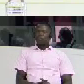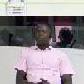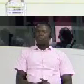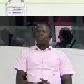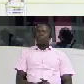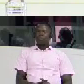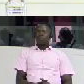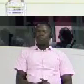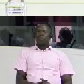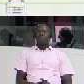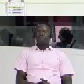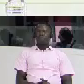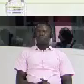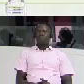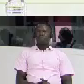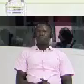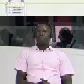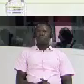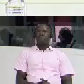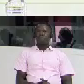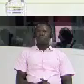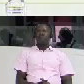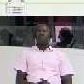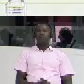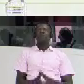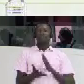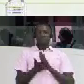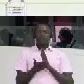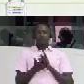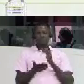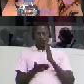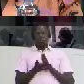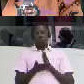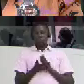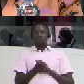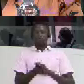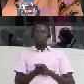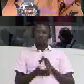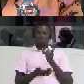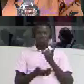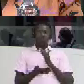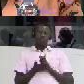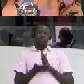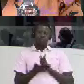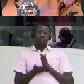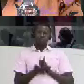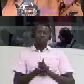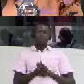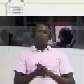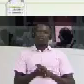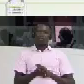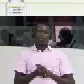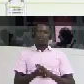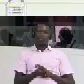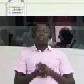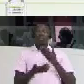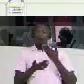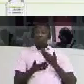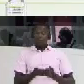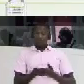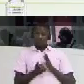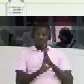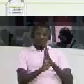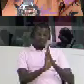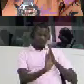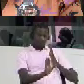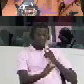leen koo eggal yow yaa leen koo eggali noonu la. Yes, it's true. At the end of the parade, would you be